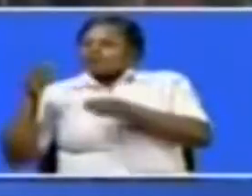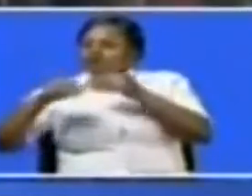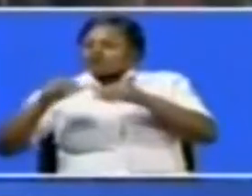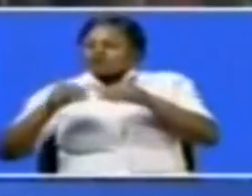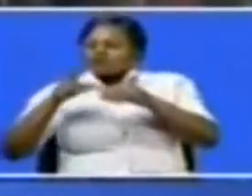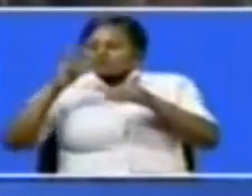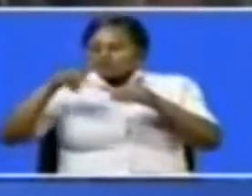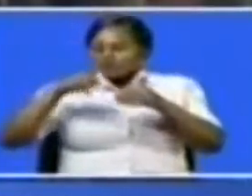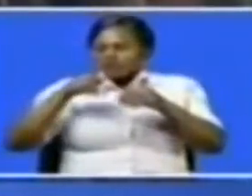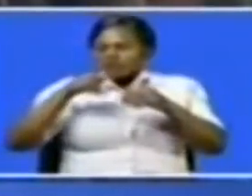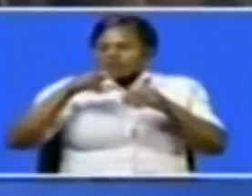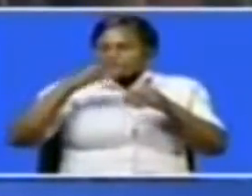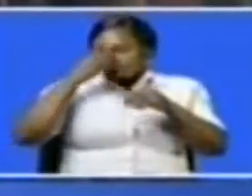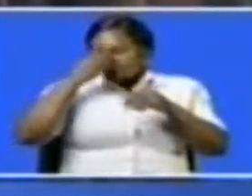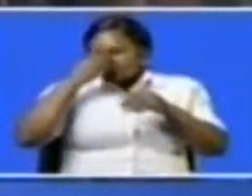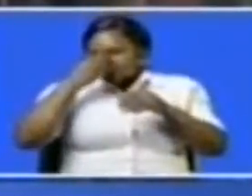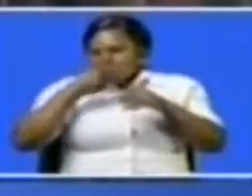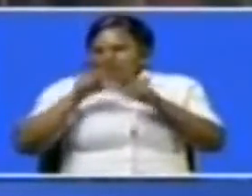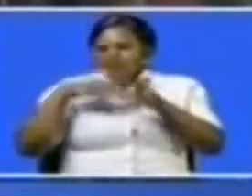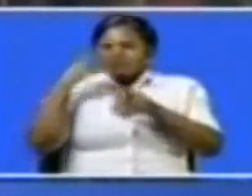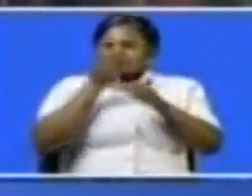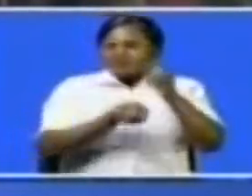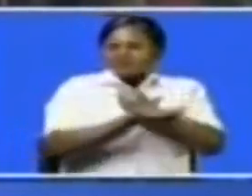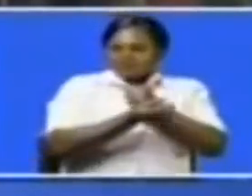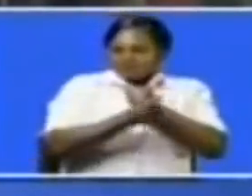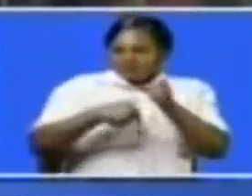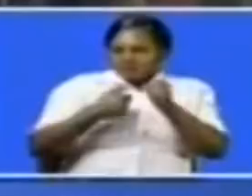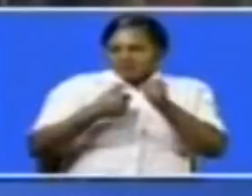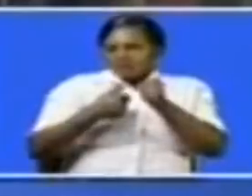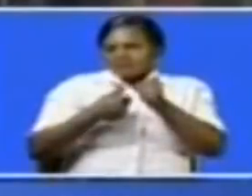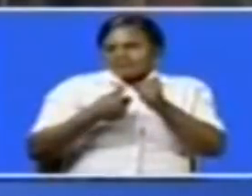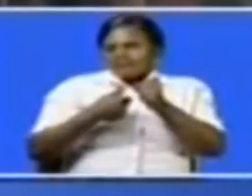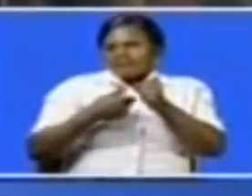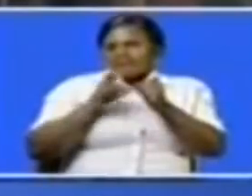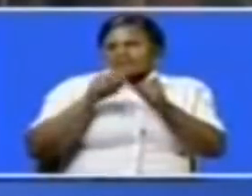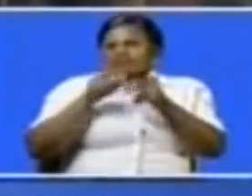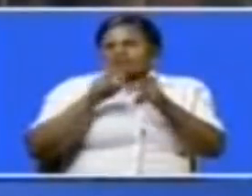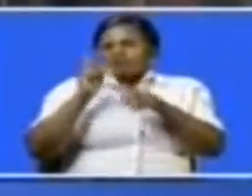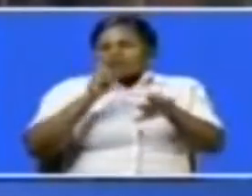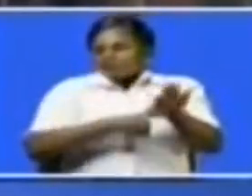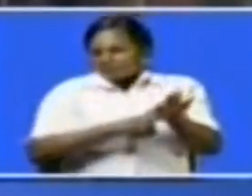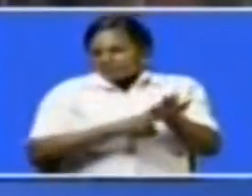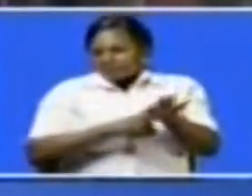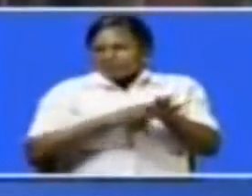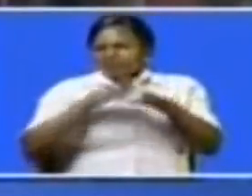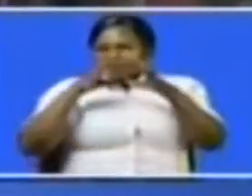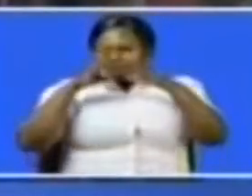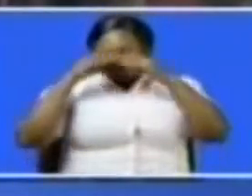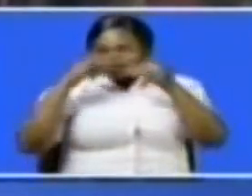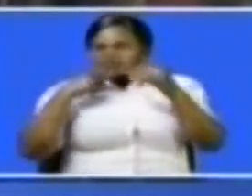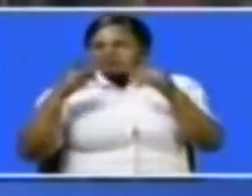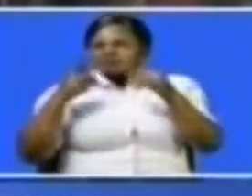for the deputy president in 2022. He has never advised us otherwise. There was not a single time when the president